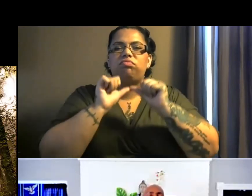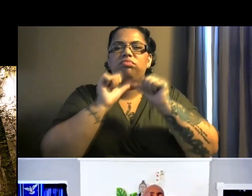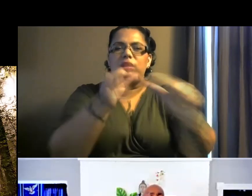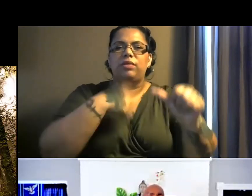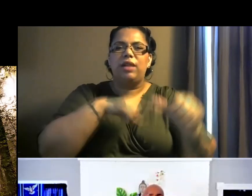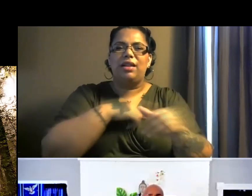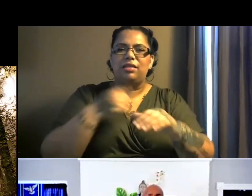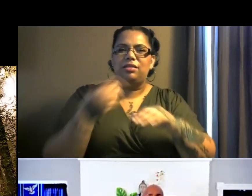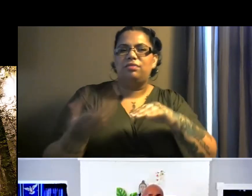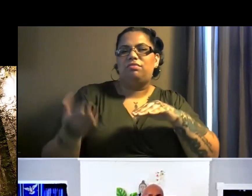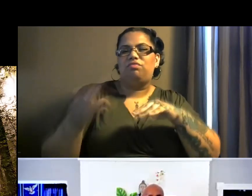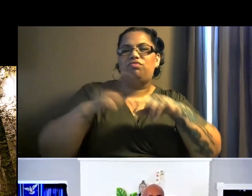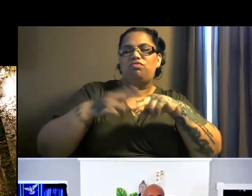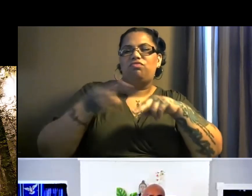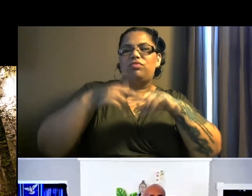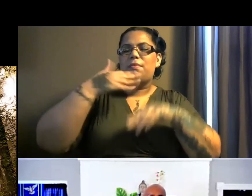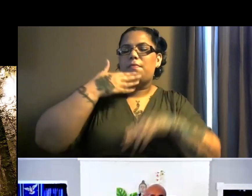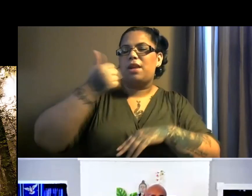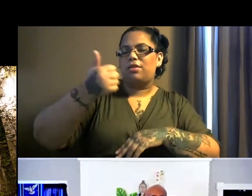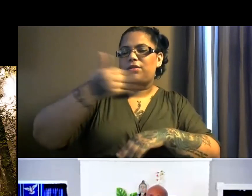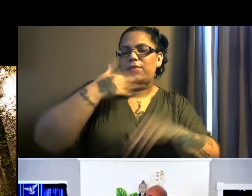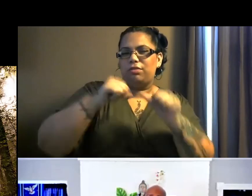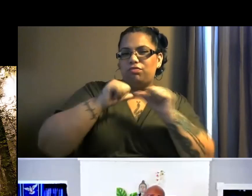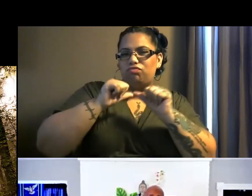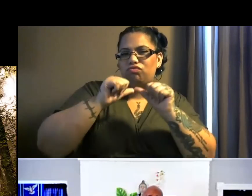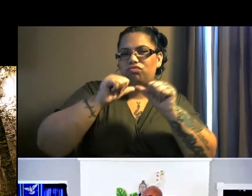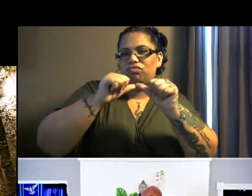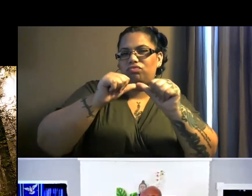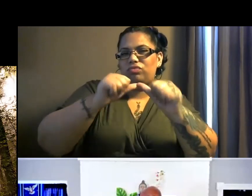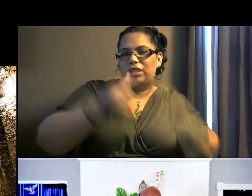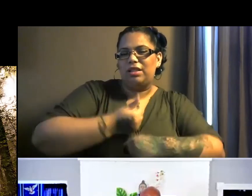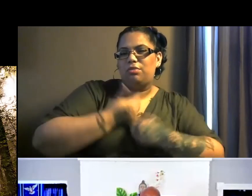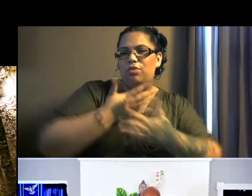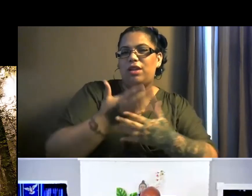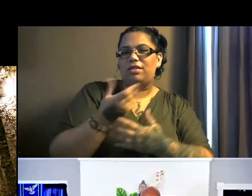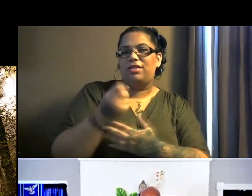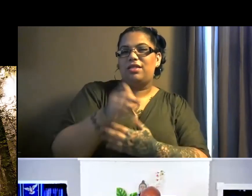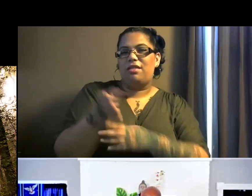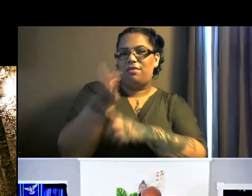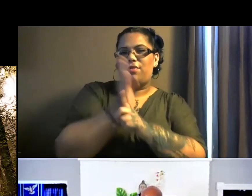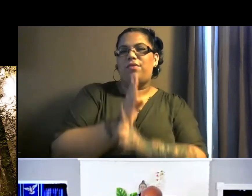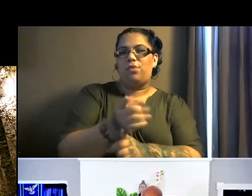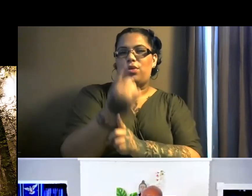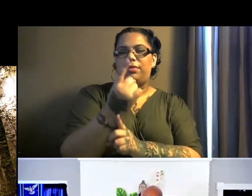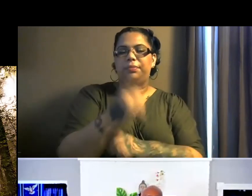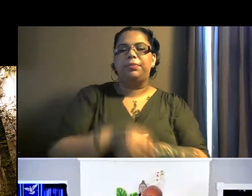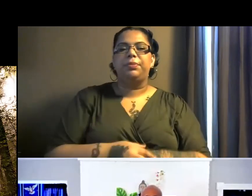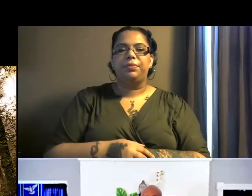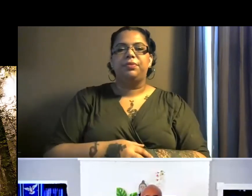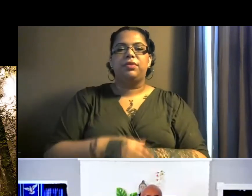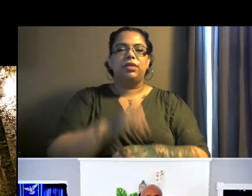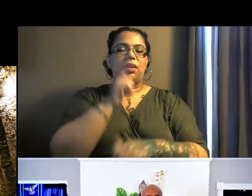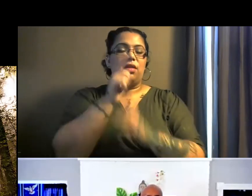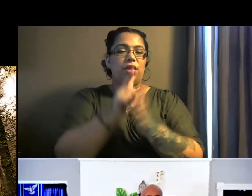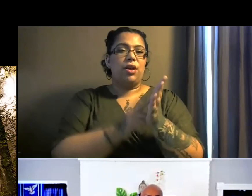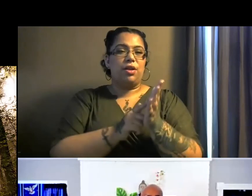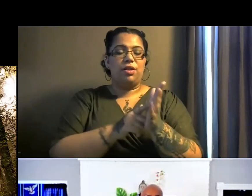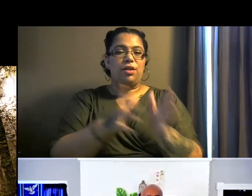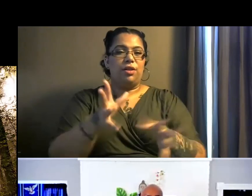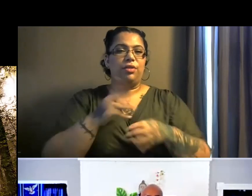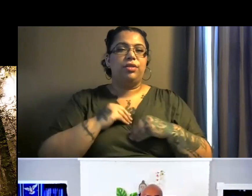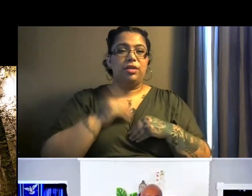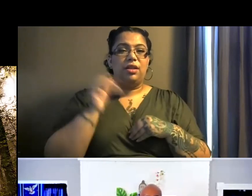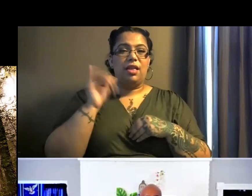greater expressions of the one. This is so the law receives, and that which we know to